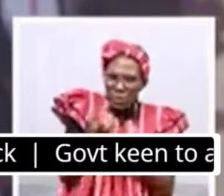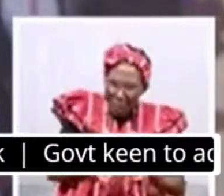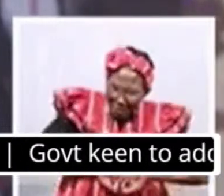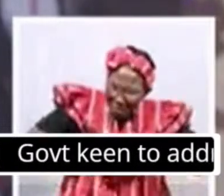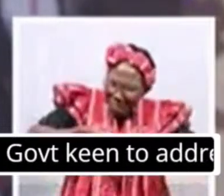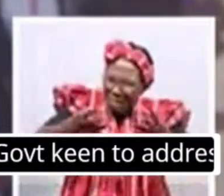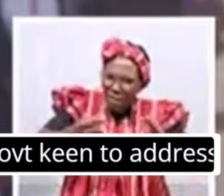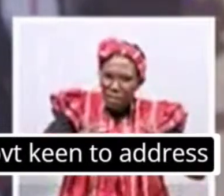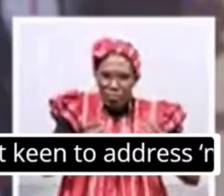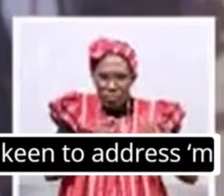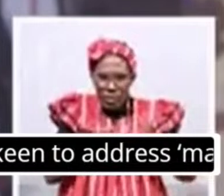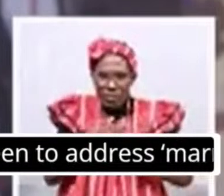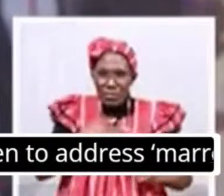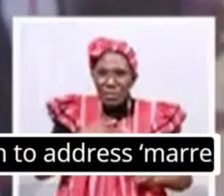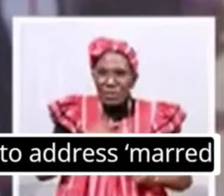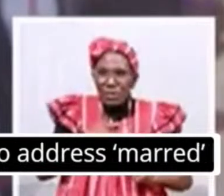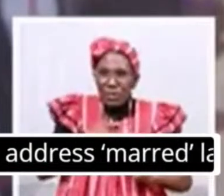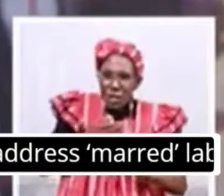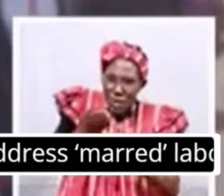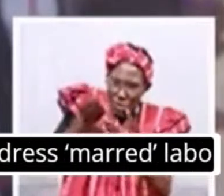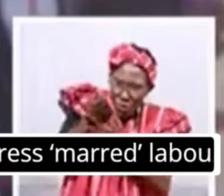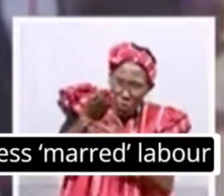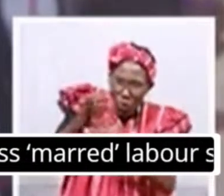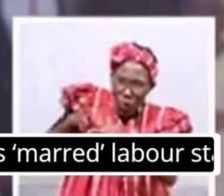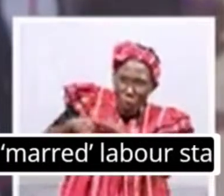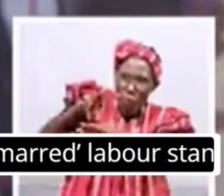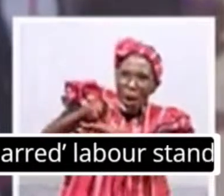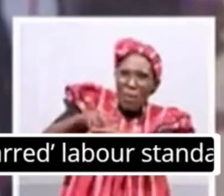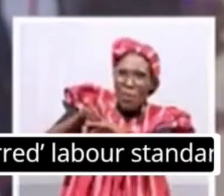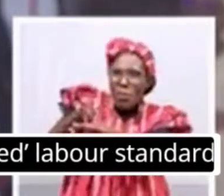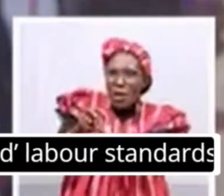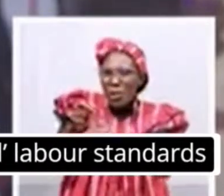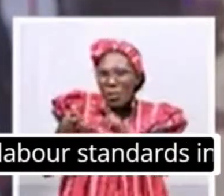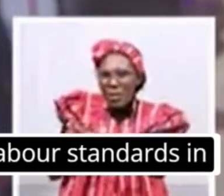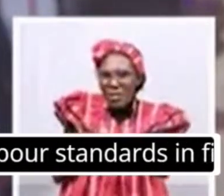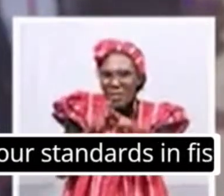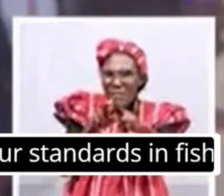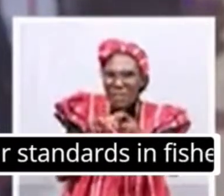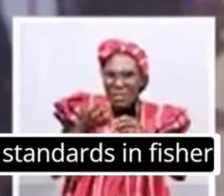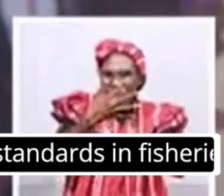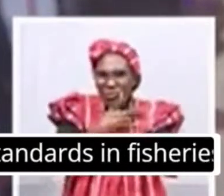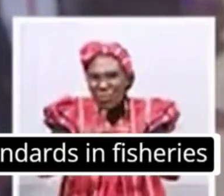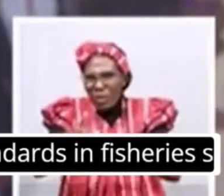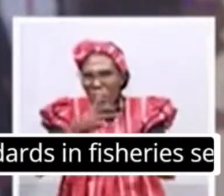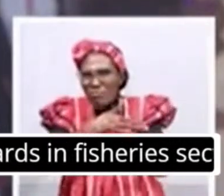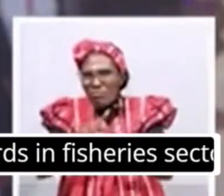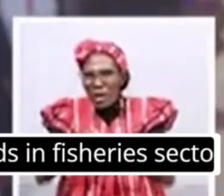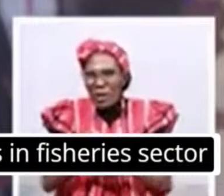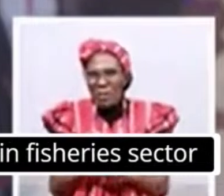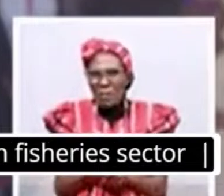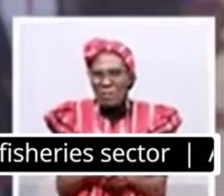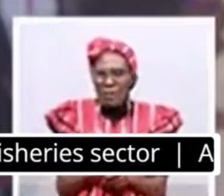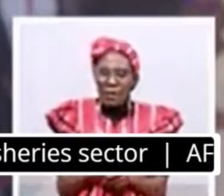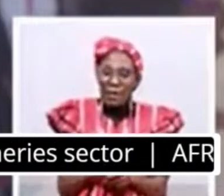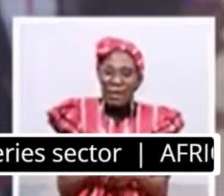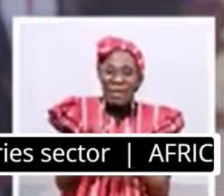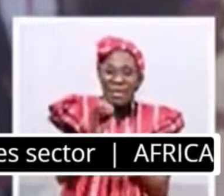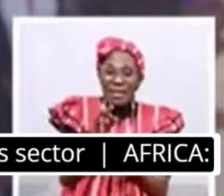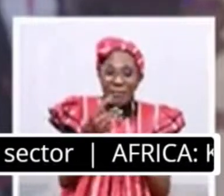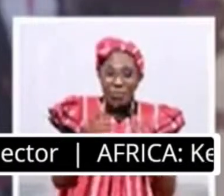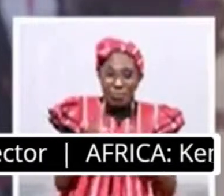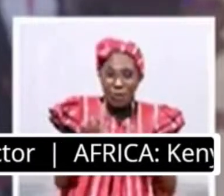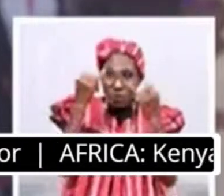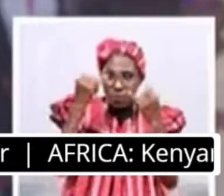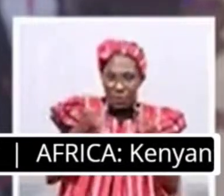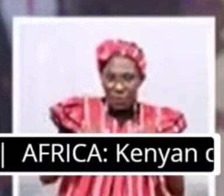It came through crossing the rivers of blood. And therefore, when we celebrate, we know